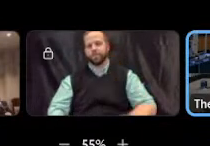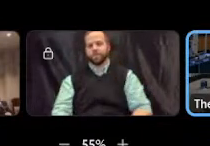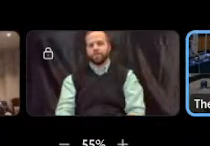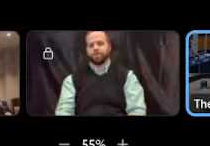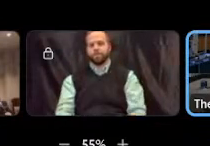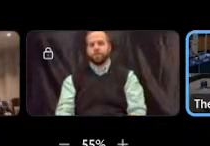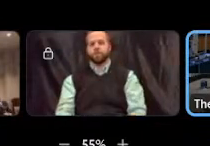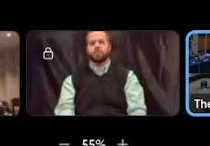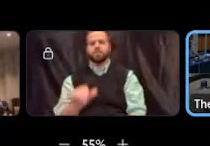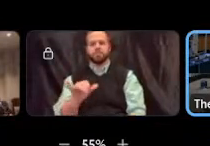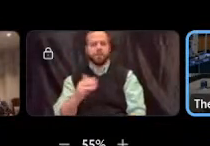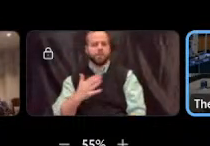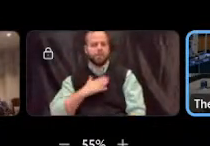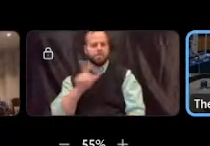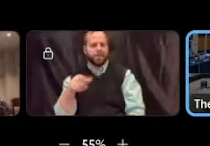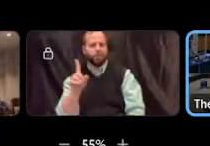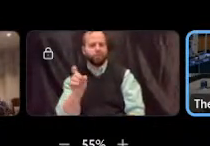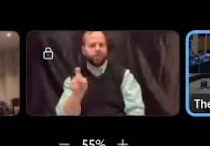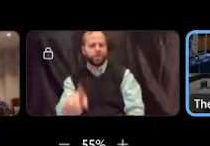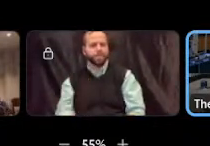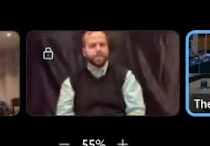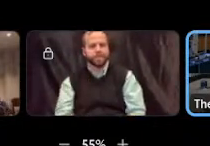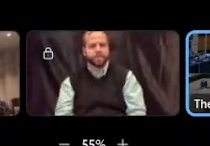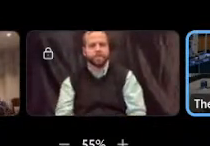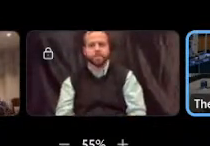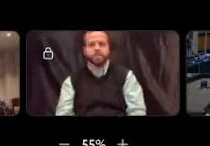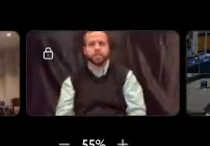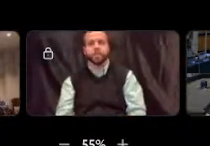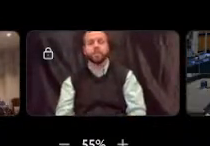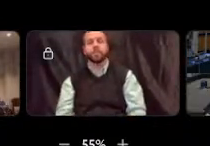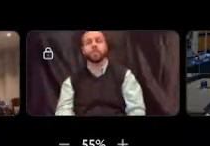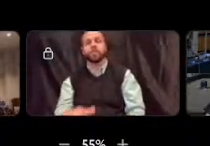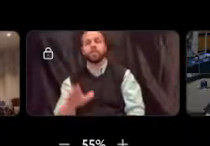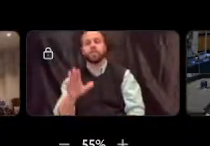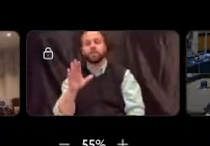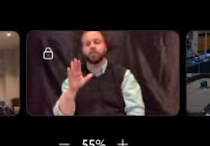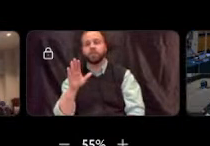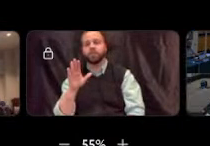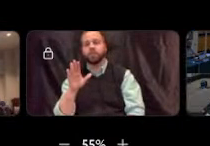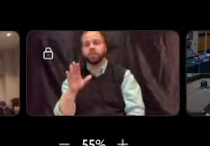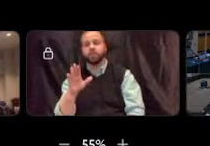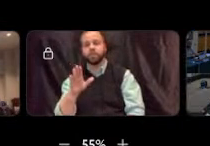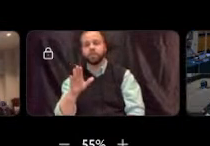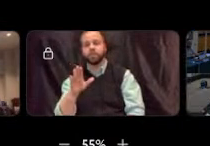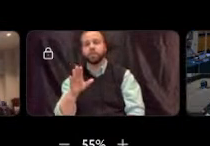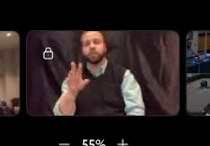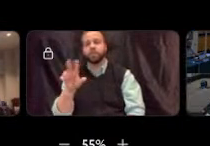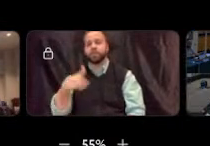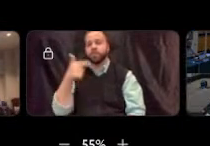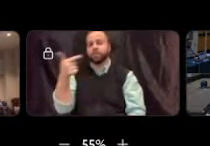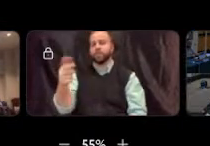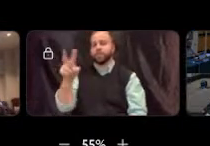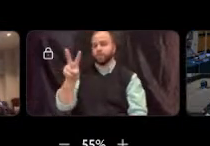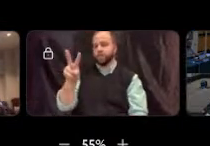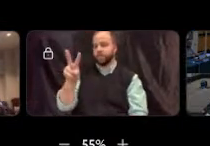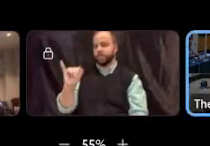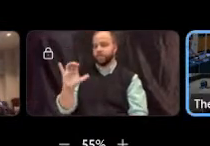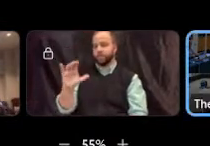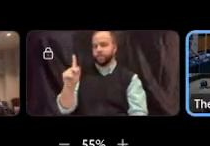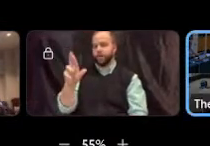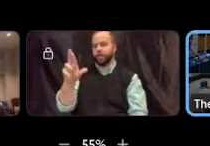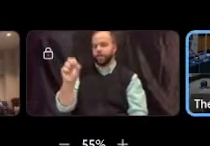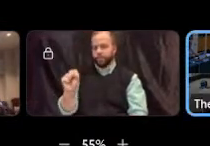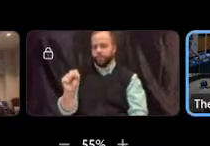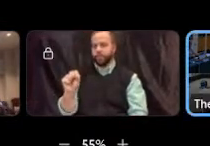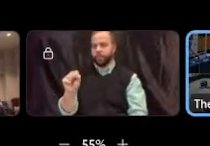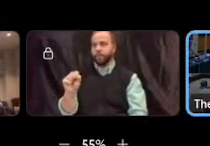Okay, that's the only question I had too as well. Any other commissioner have any questions? Yes, Chairman, this is